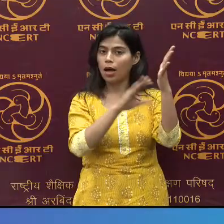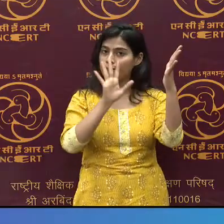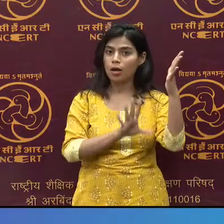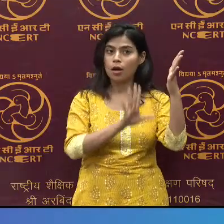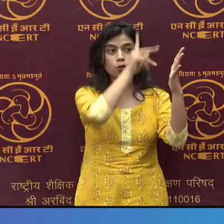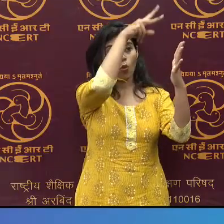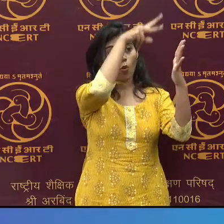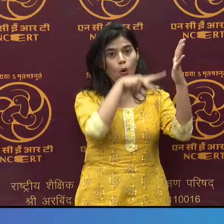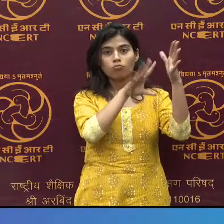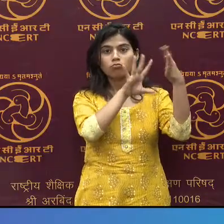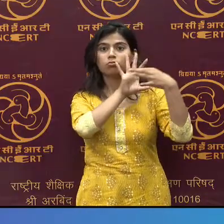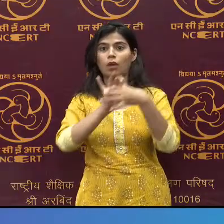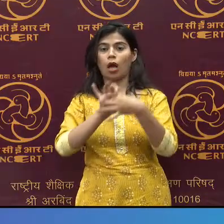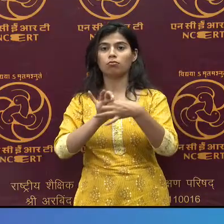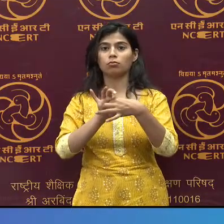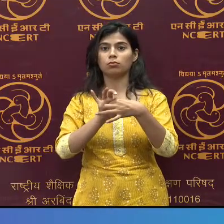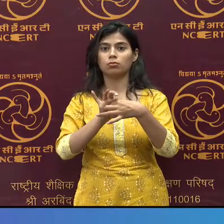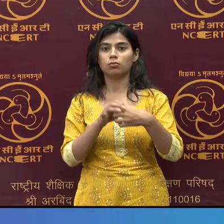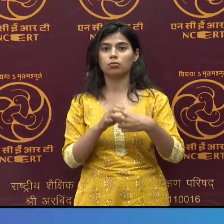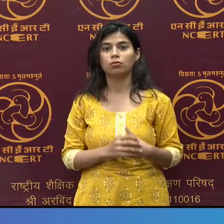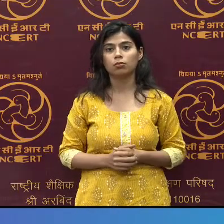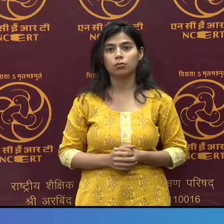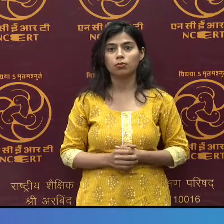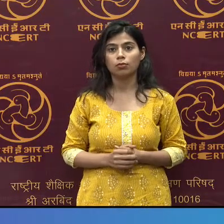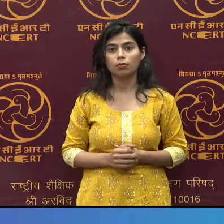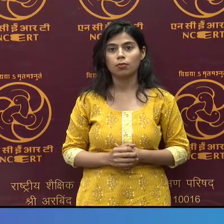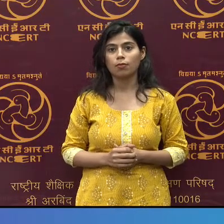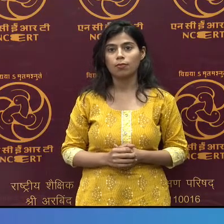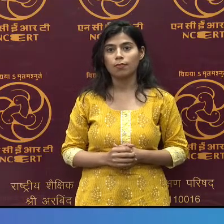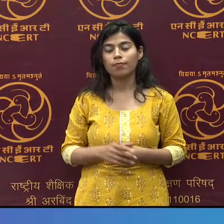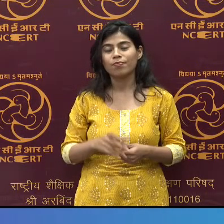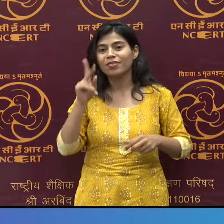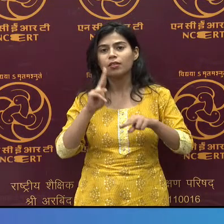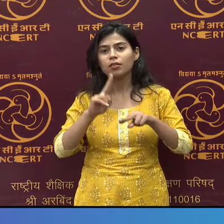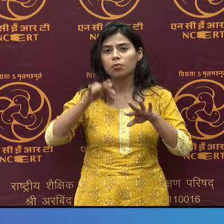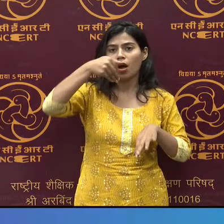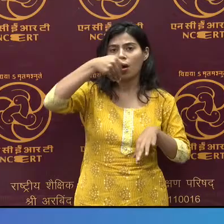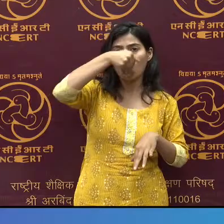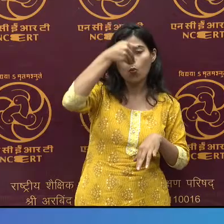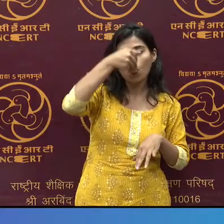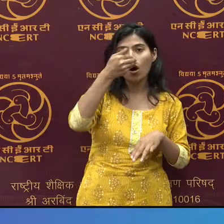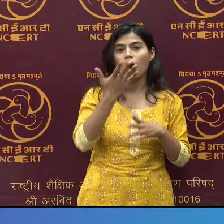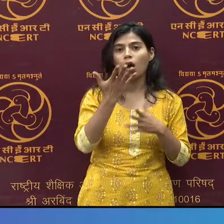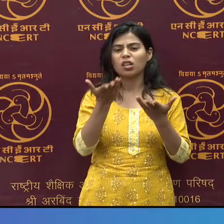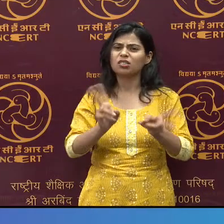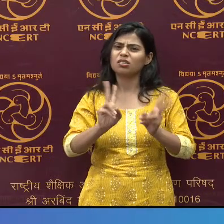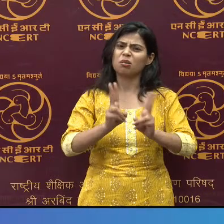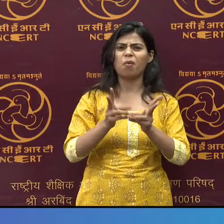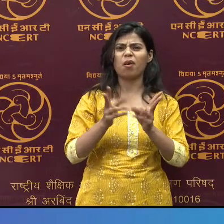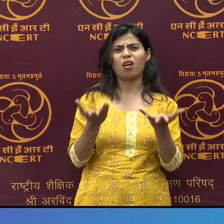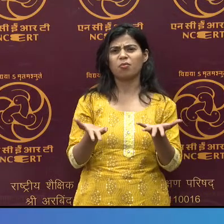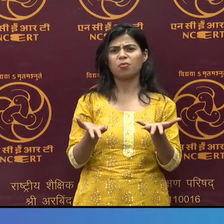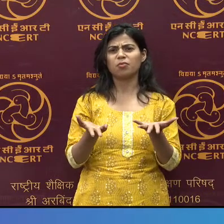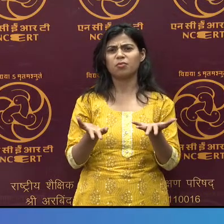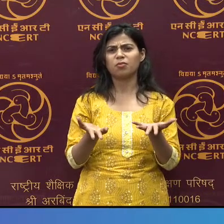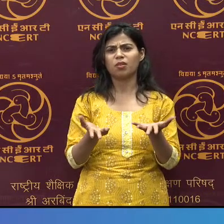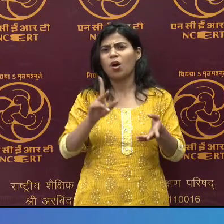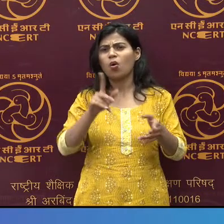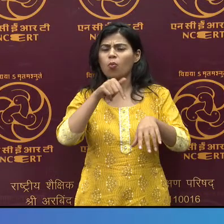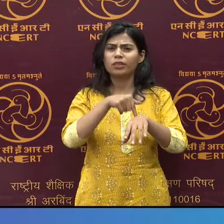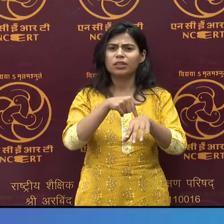3. So what I might conclude in terms of fast food, that fast food nowadays is a necessity looking at paucity of